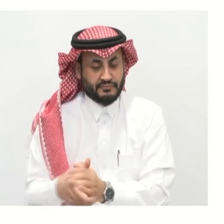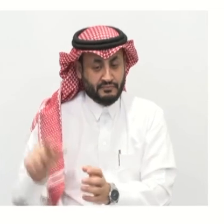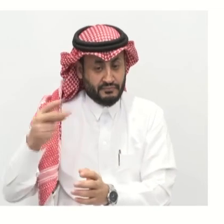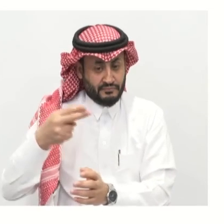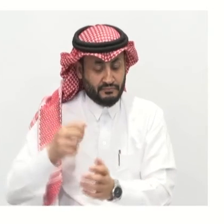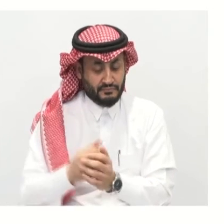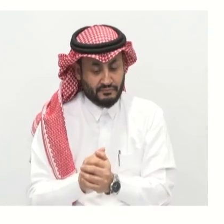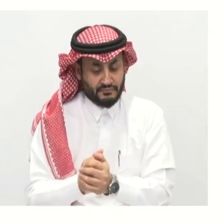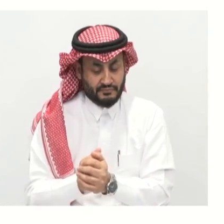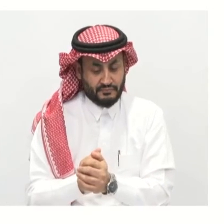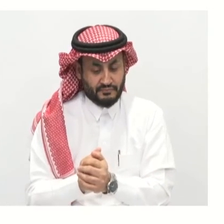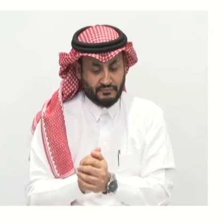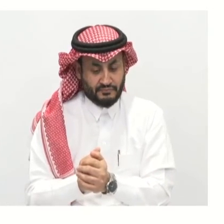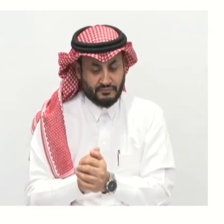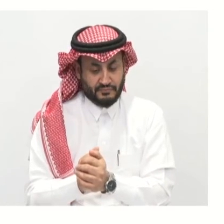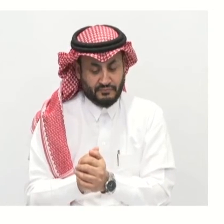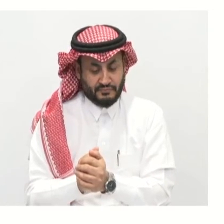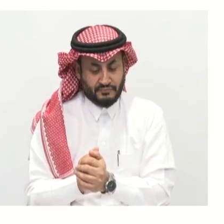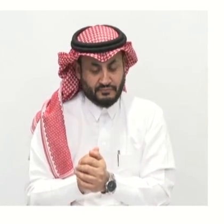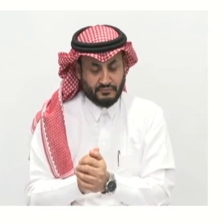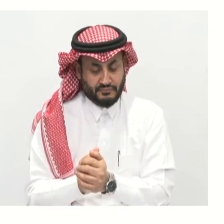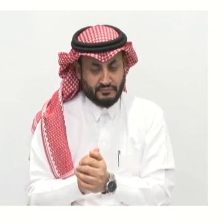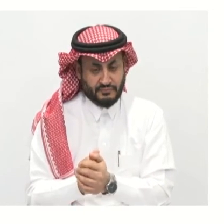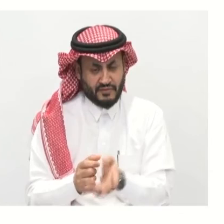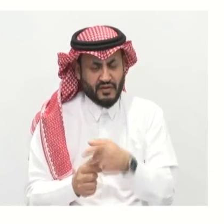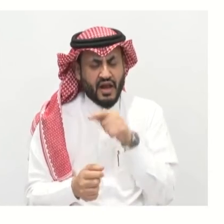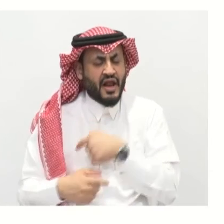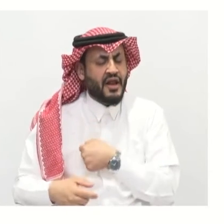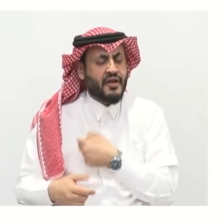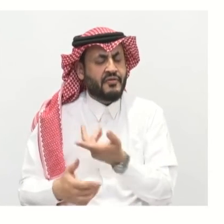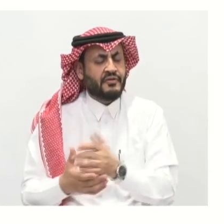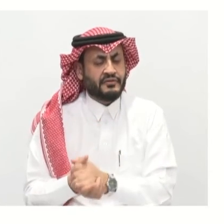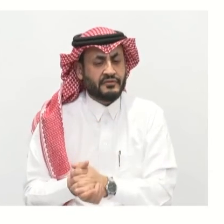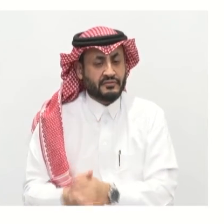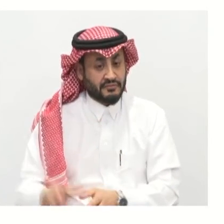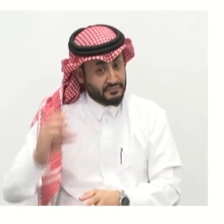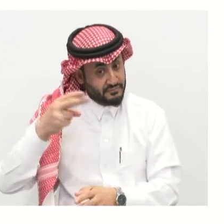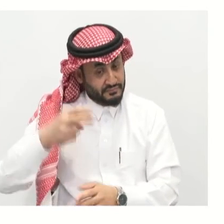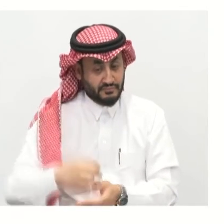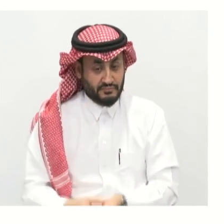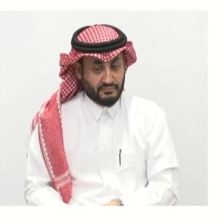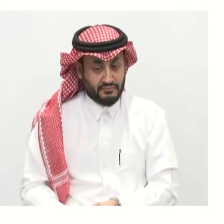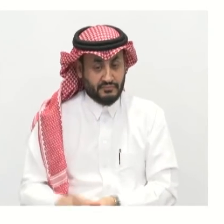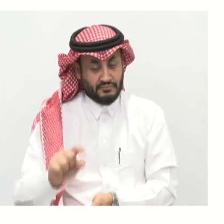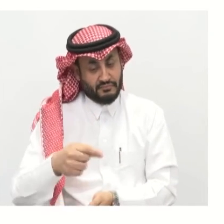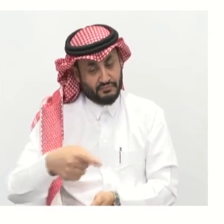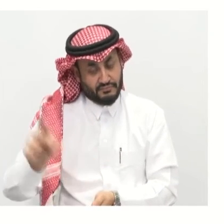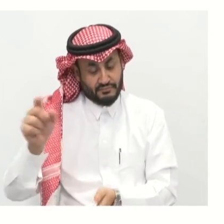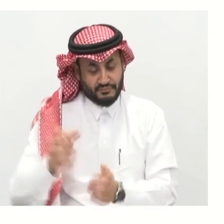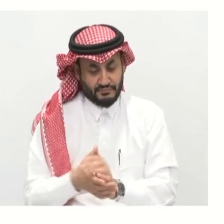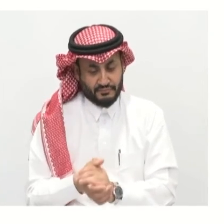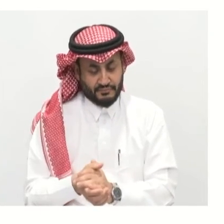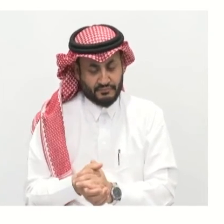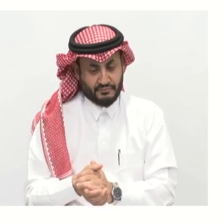three. Excellent. These are three. What kind of animal is this? Chicks. It's a